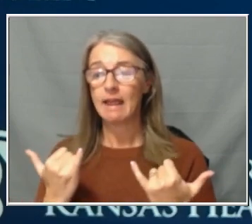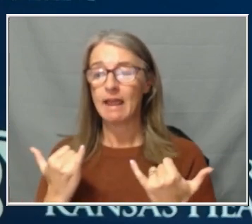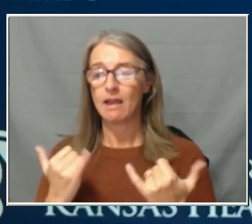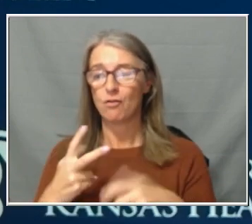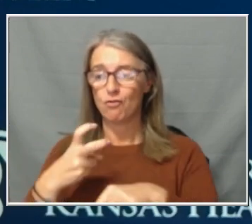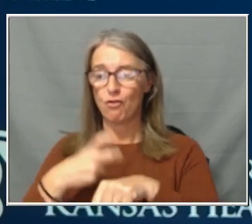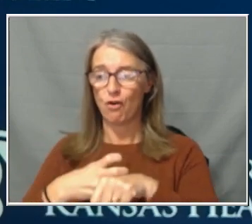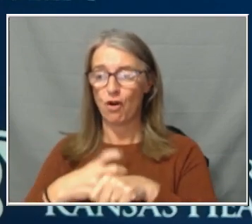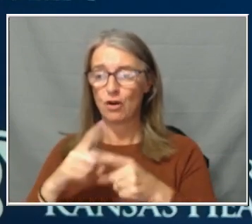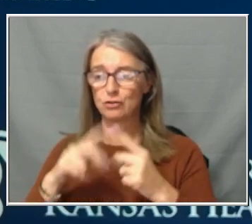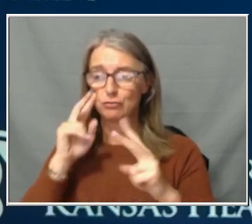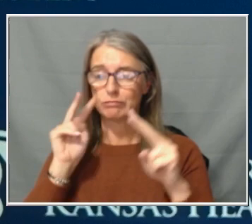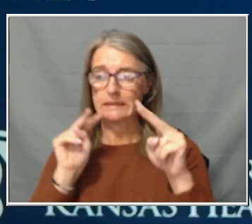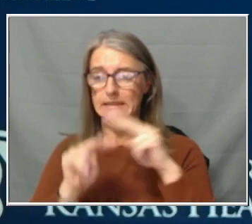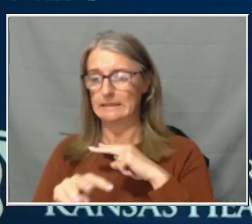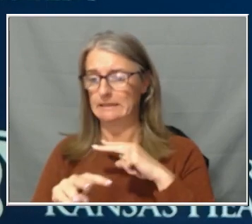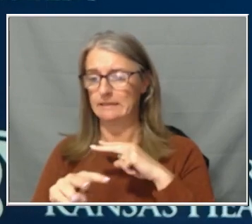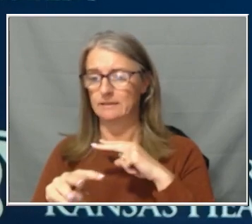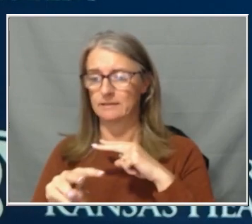to even predict